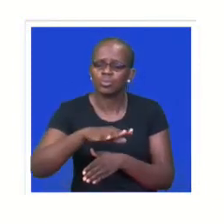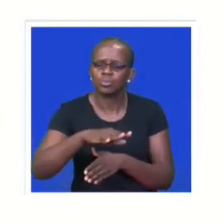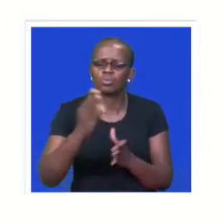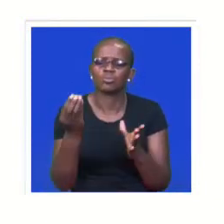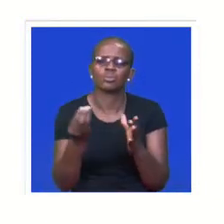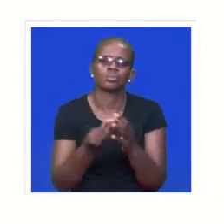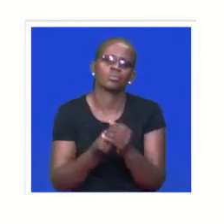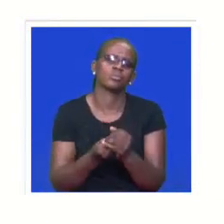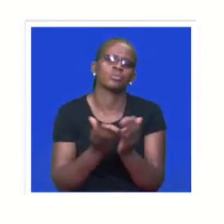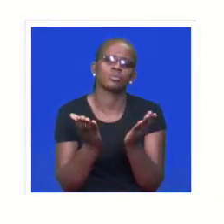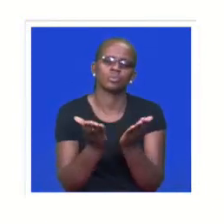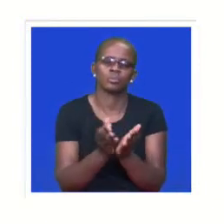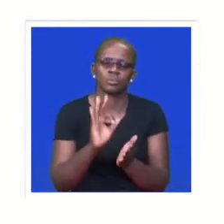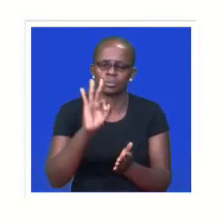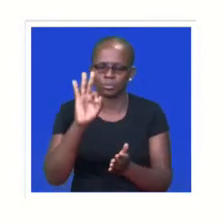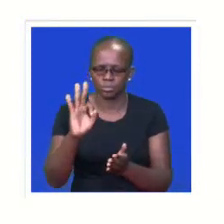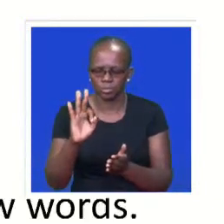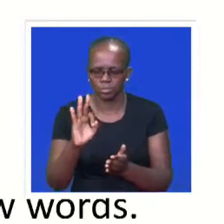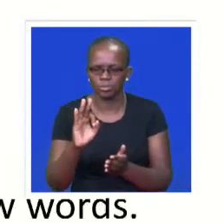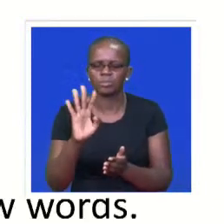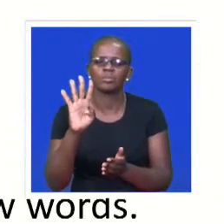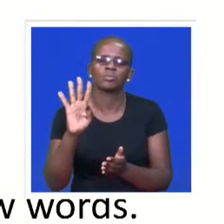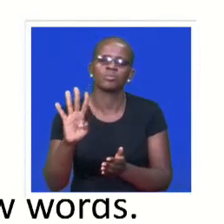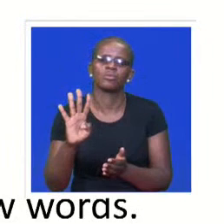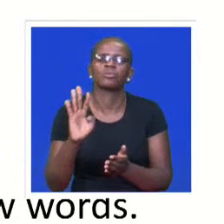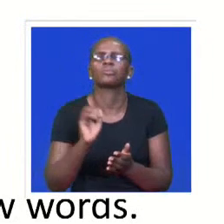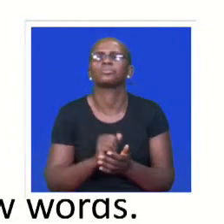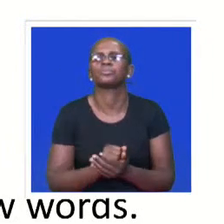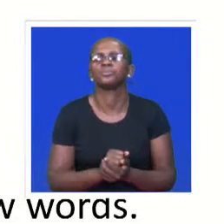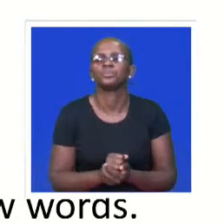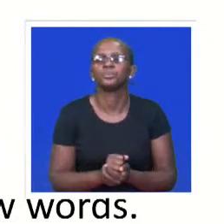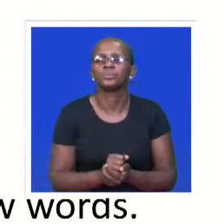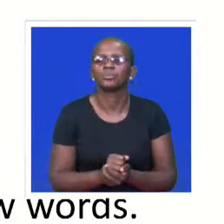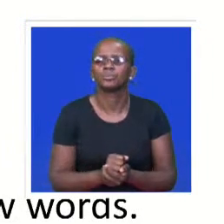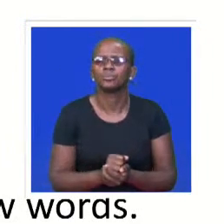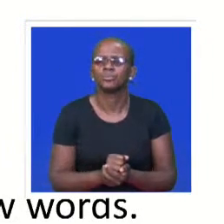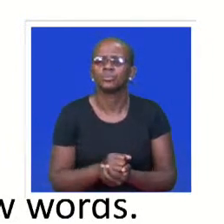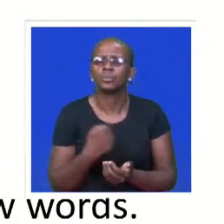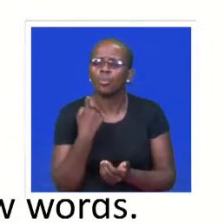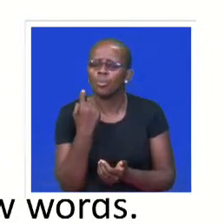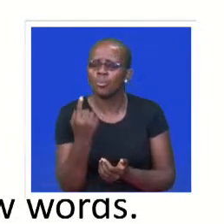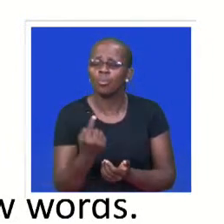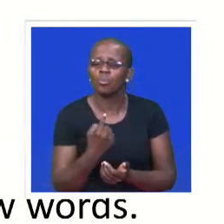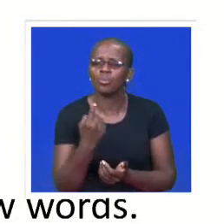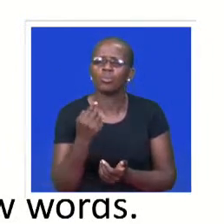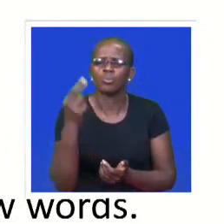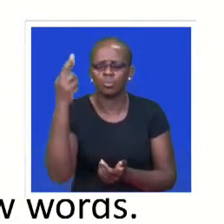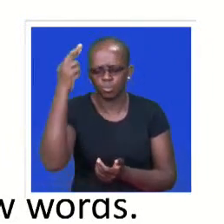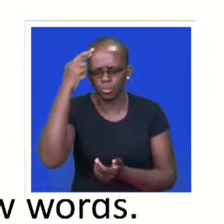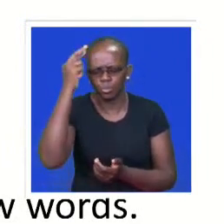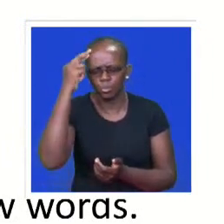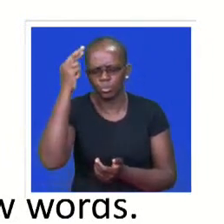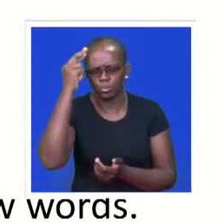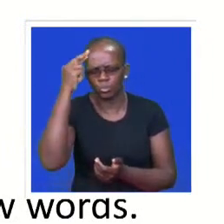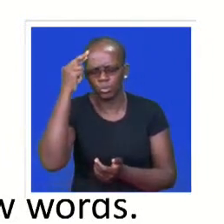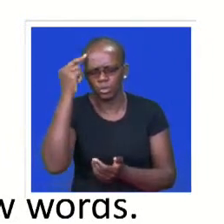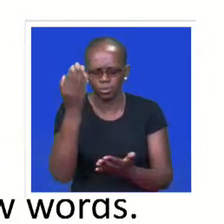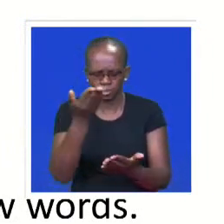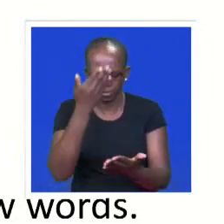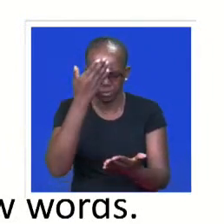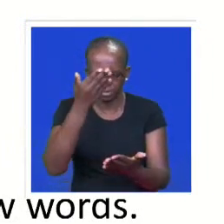classes. All right. Do you still remember what you learned about in lesson 2